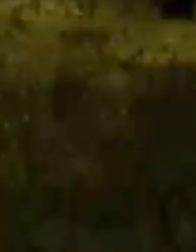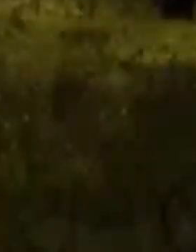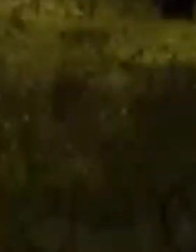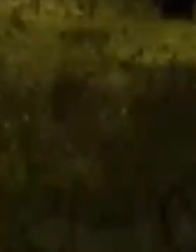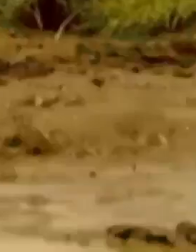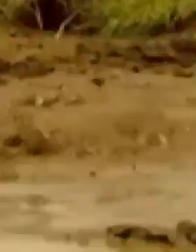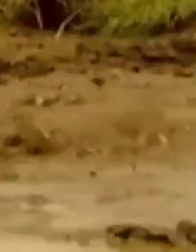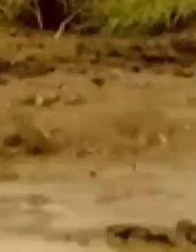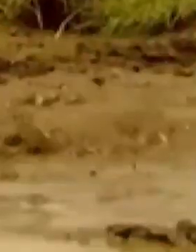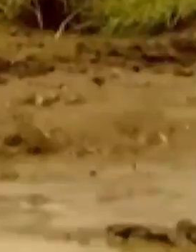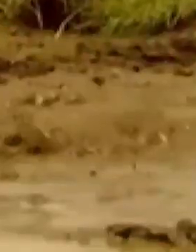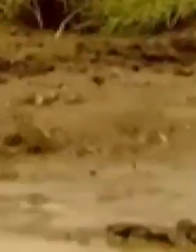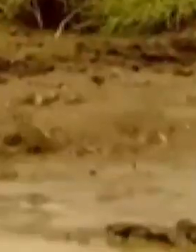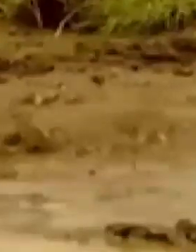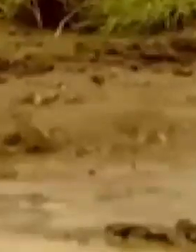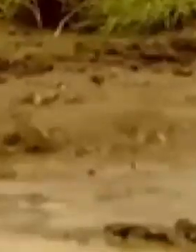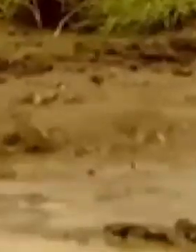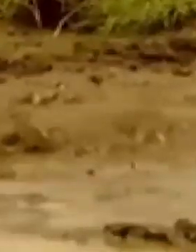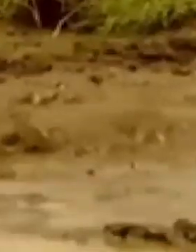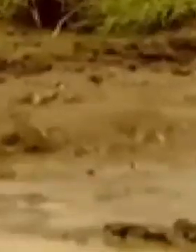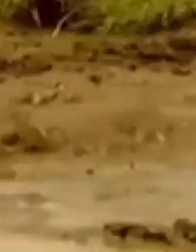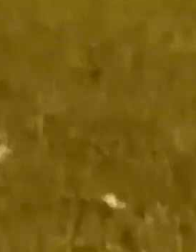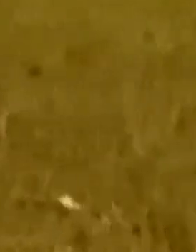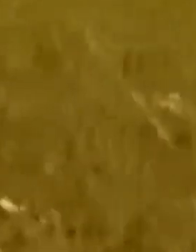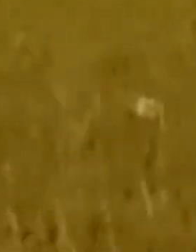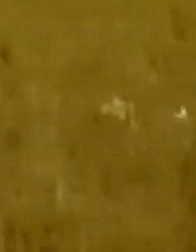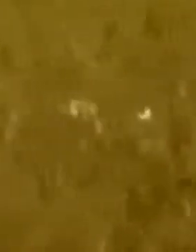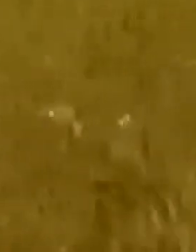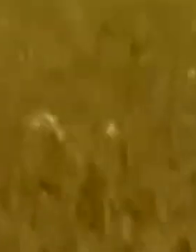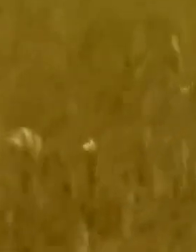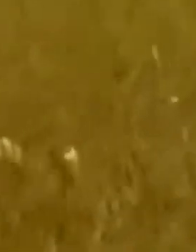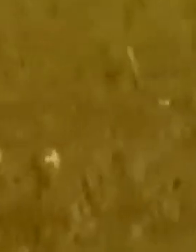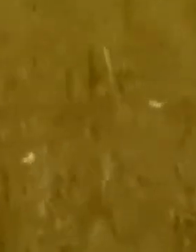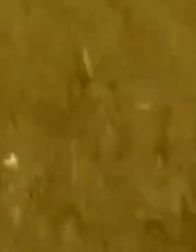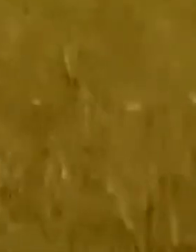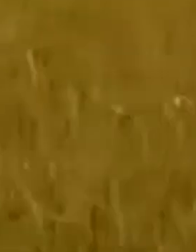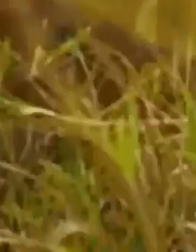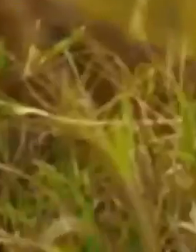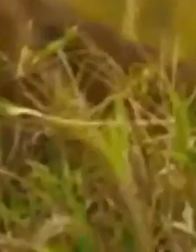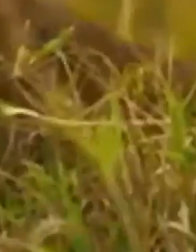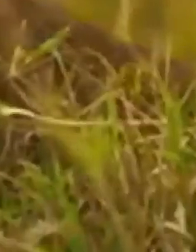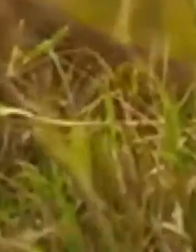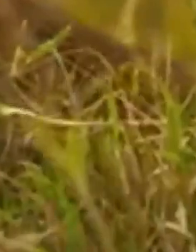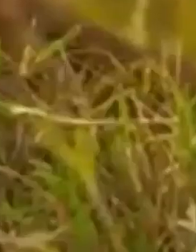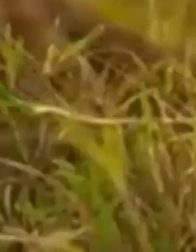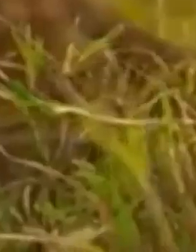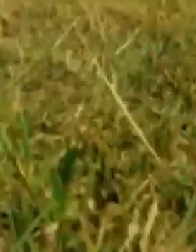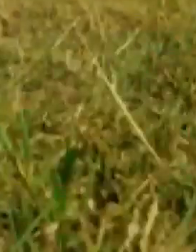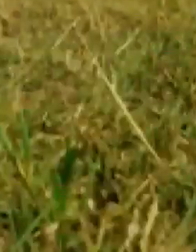Tanzania, East Africa. It's another hot, sunny day on the vast rolling plains of the Serengeti.